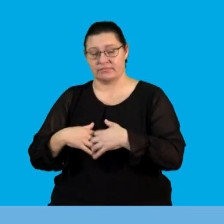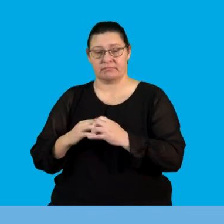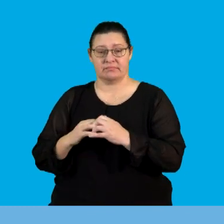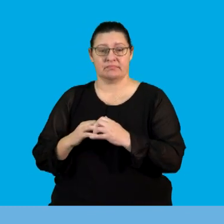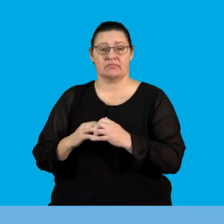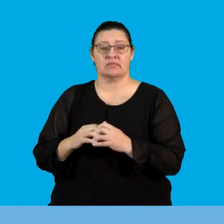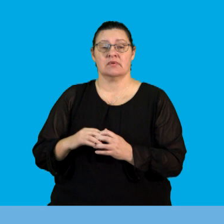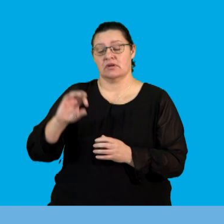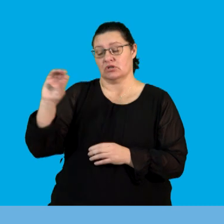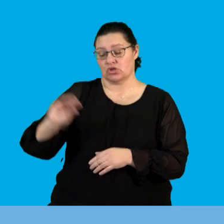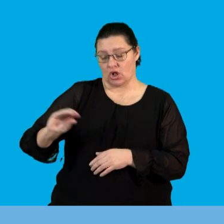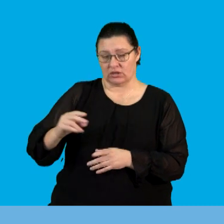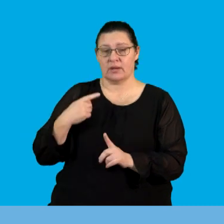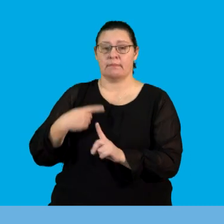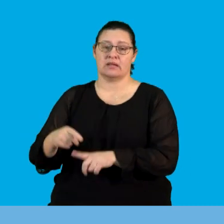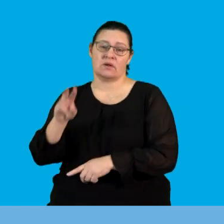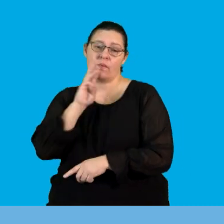reacts to form